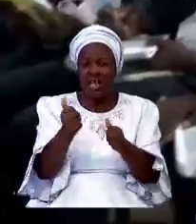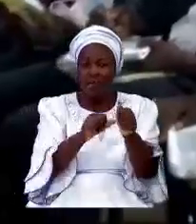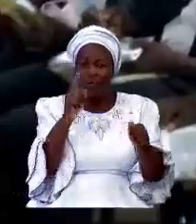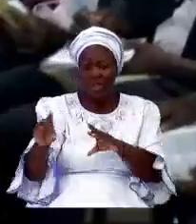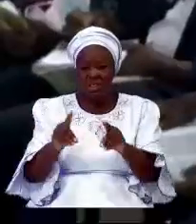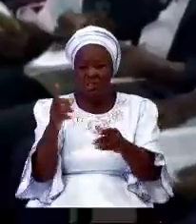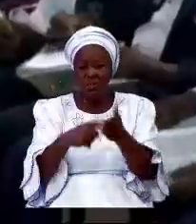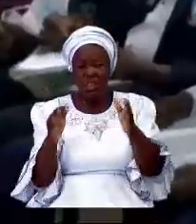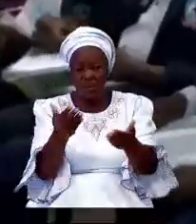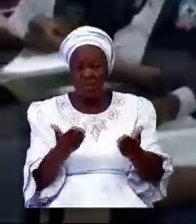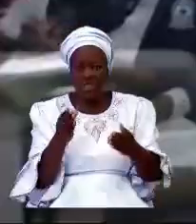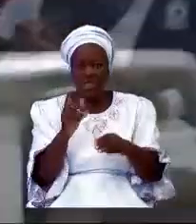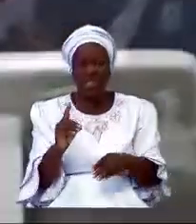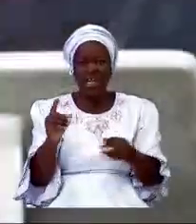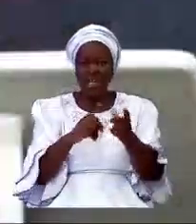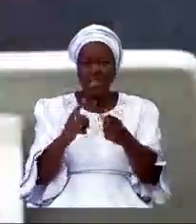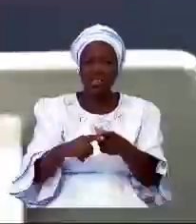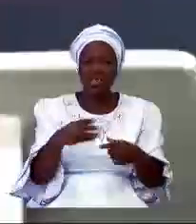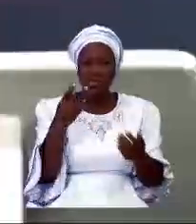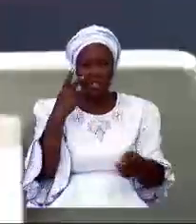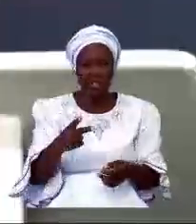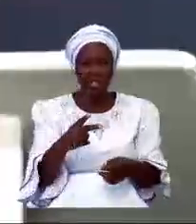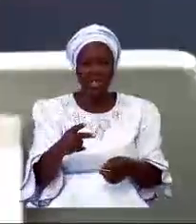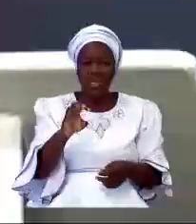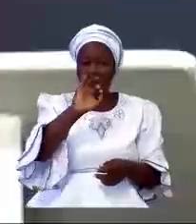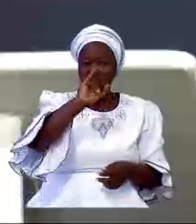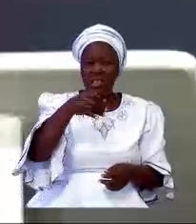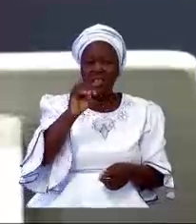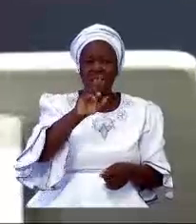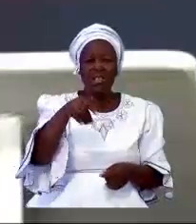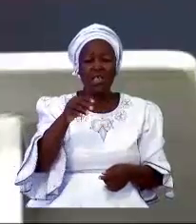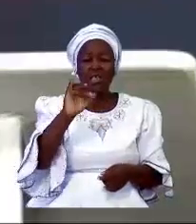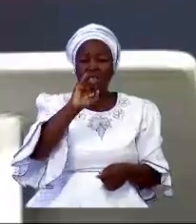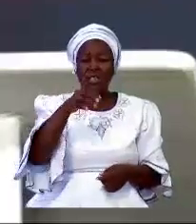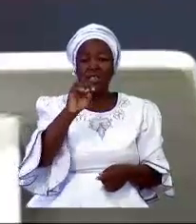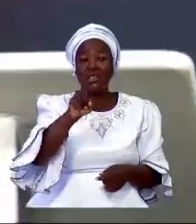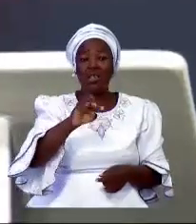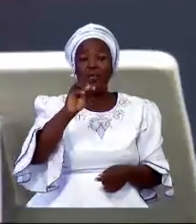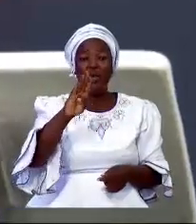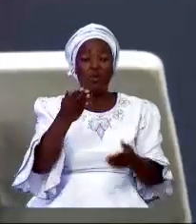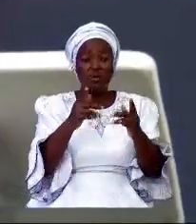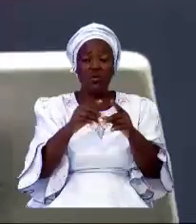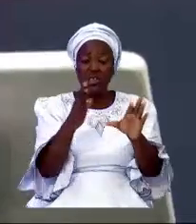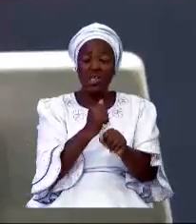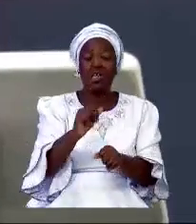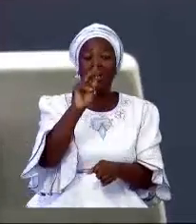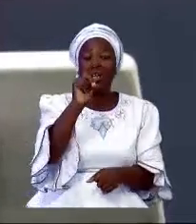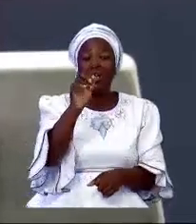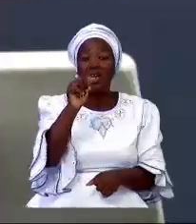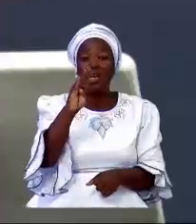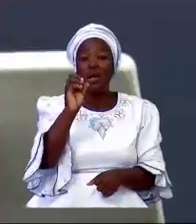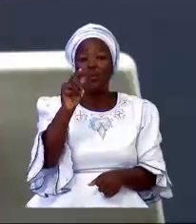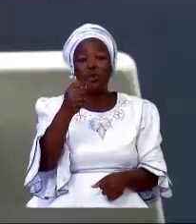wanted. And if Jezebel wanted to empower Ahab to take Naboth's vineyard, that's